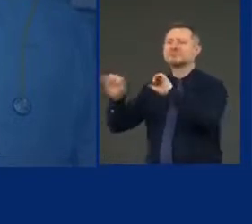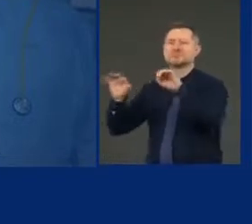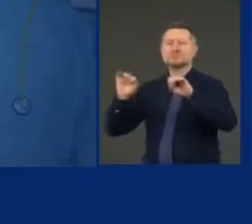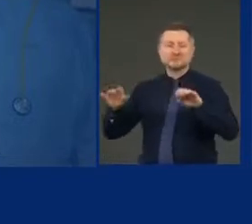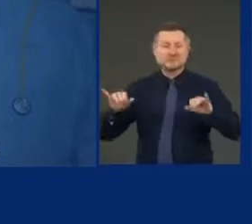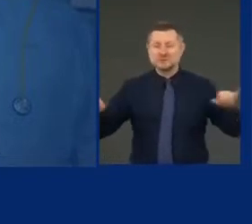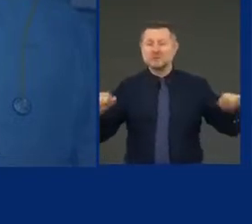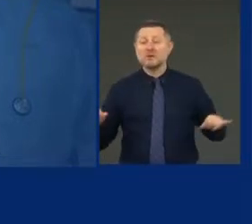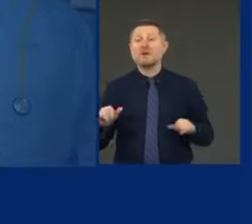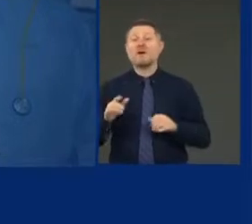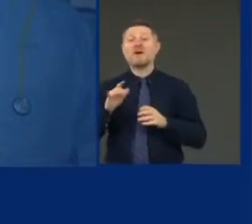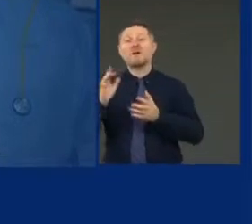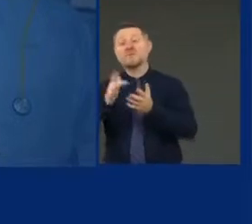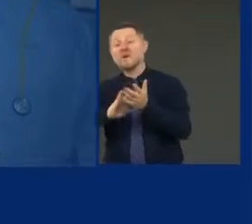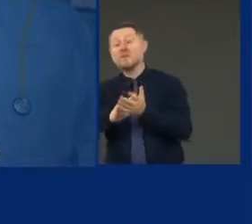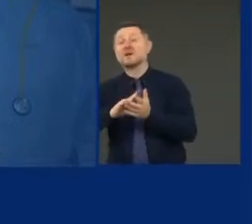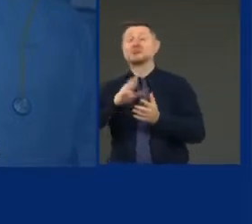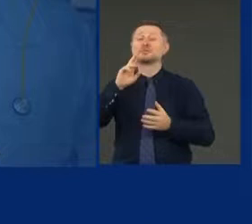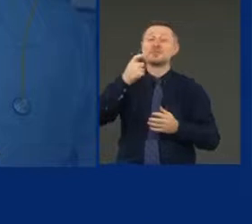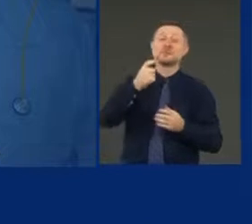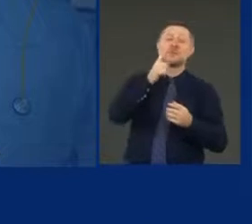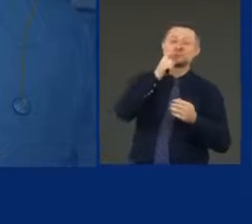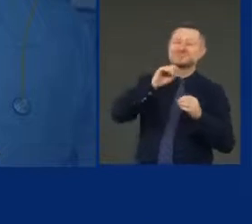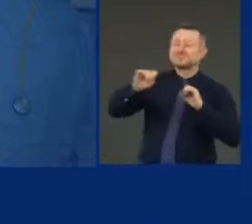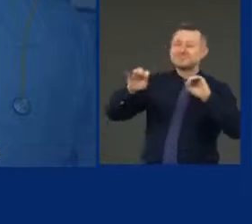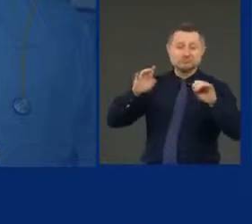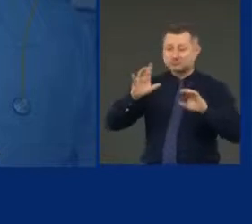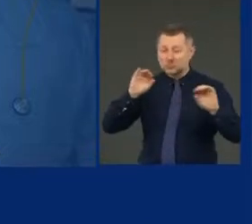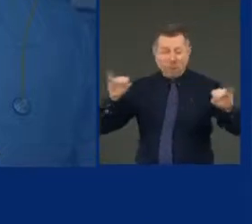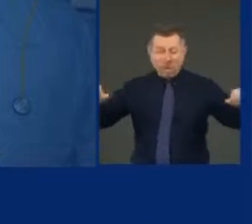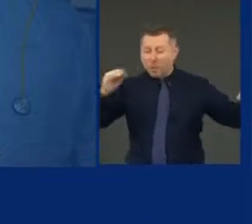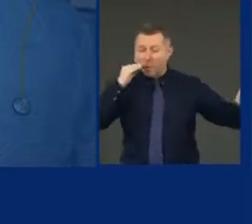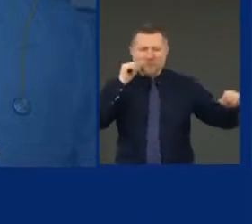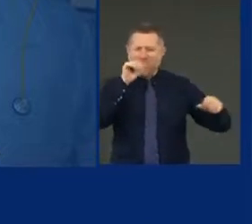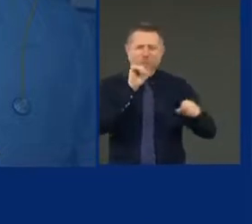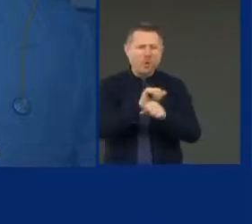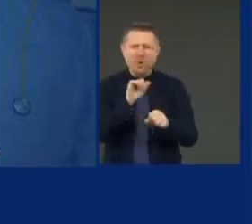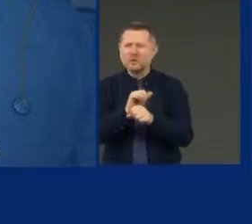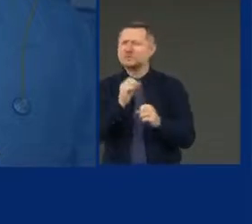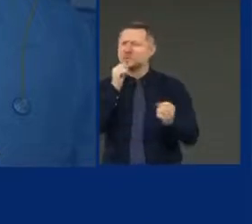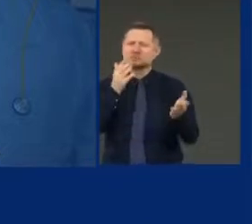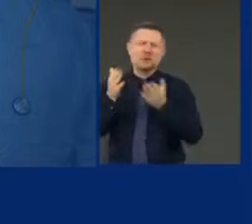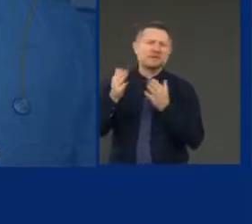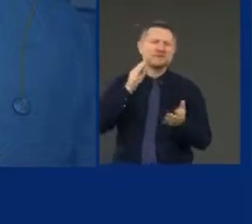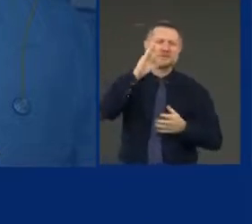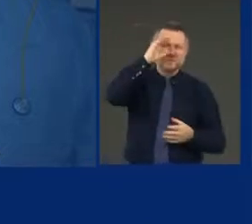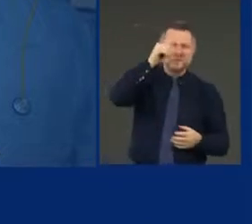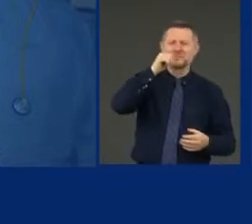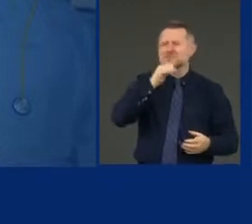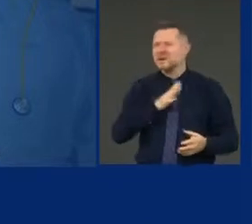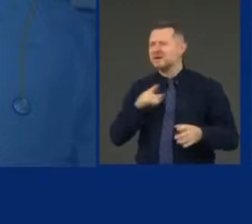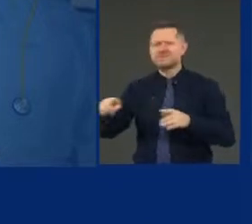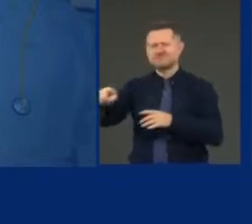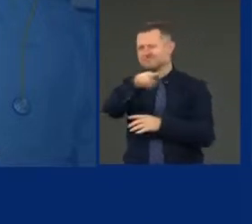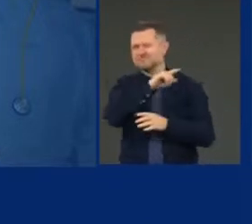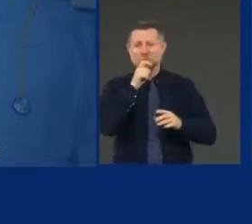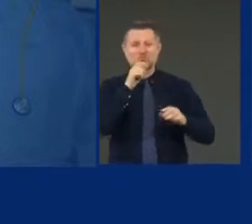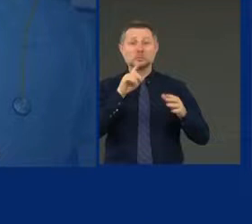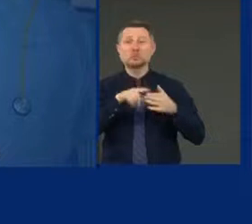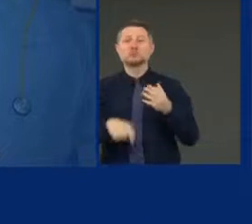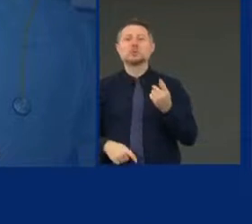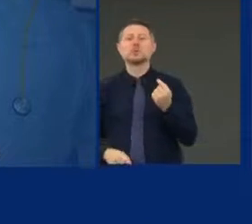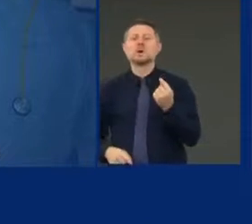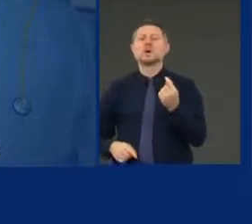the pharmacists didn't show up and the delivery women and men didn't show up? What would have happened if there was no food on the